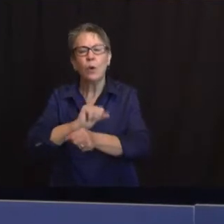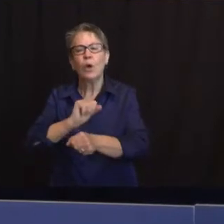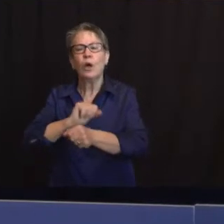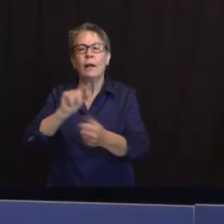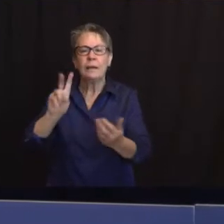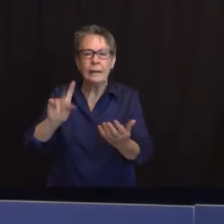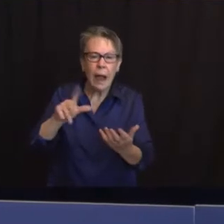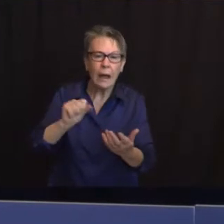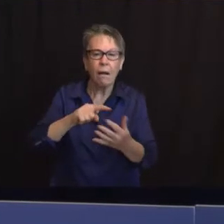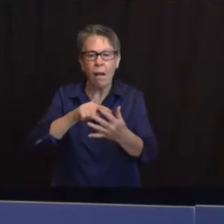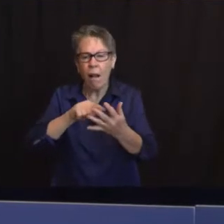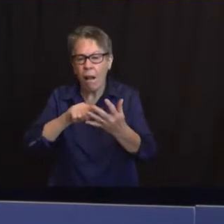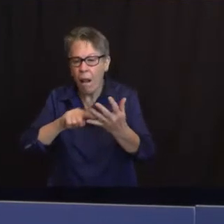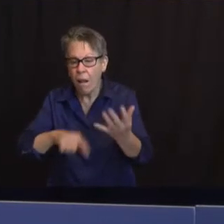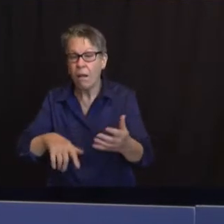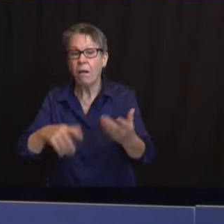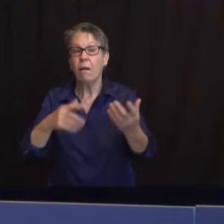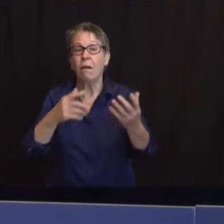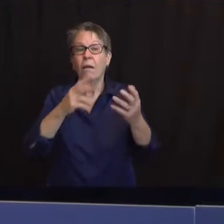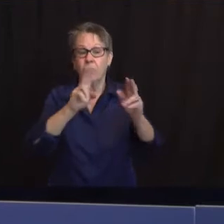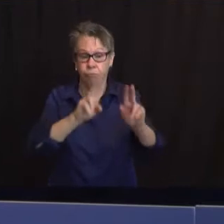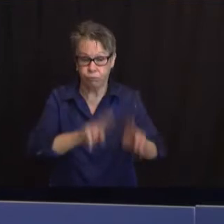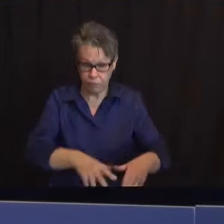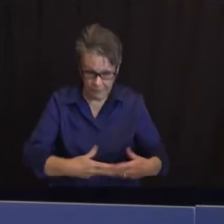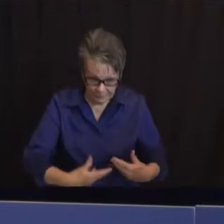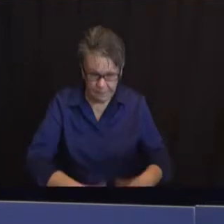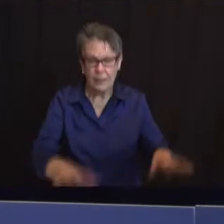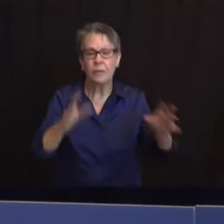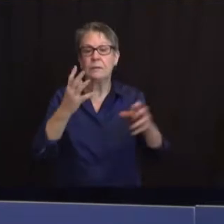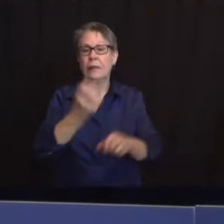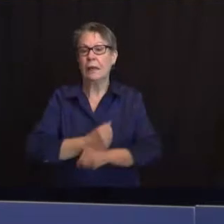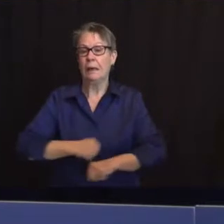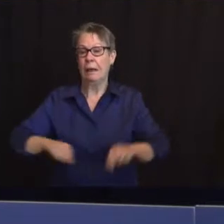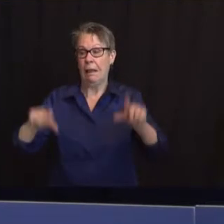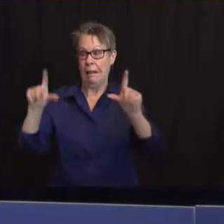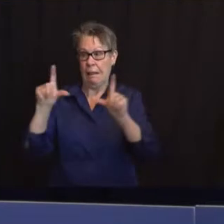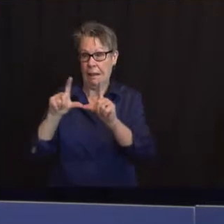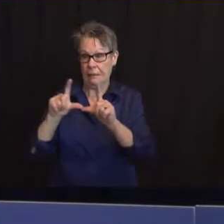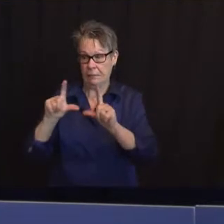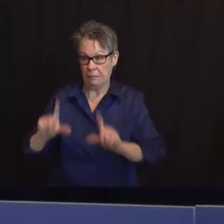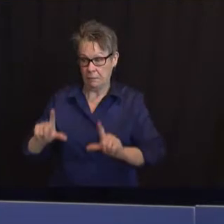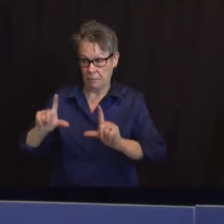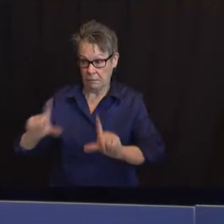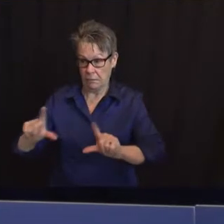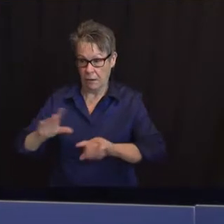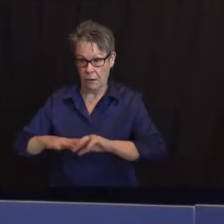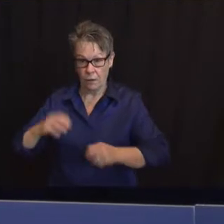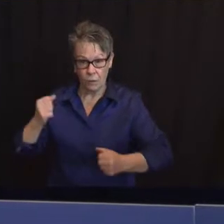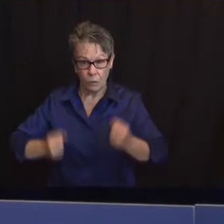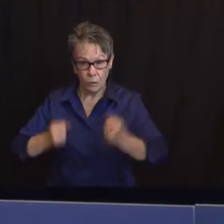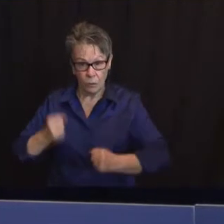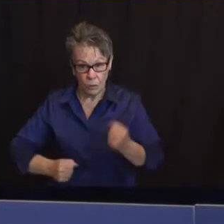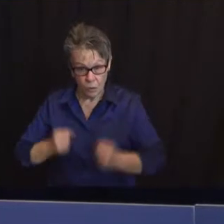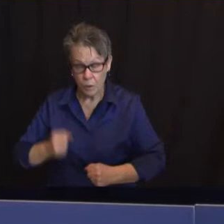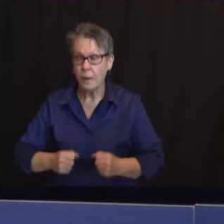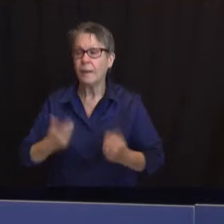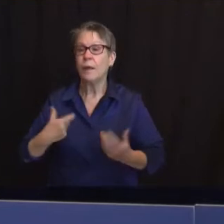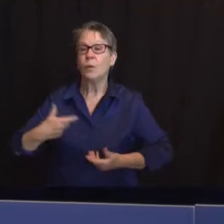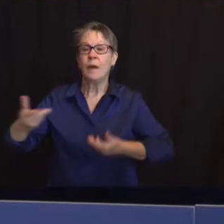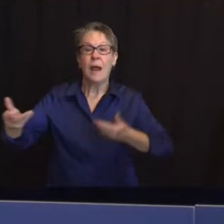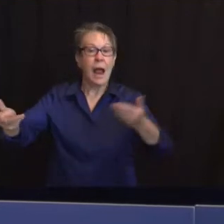2 weeks at the most. Staff has been hired, and they will be trained up at the Morris